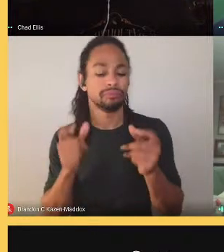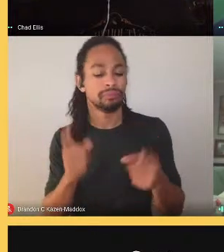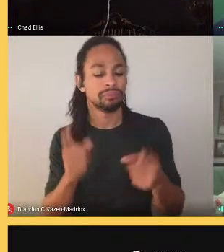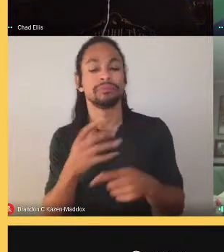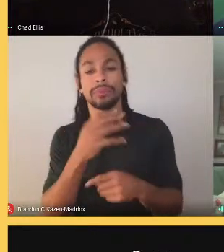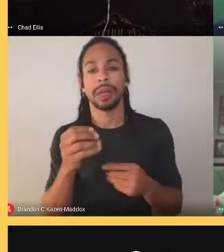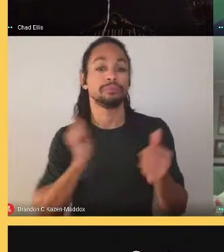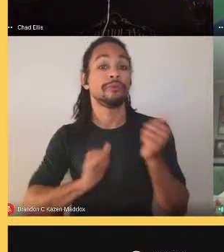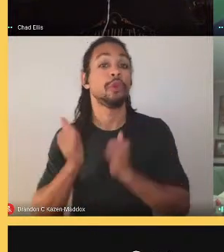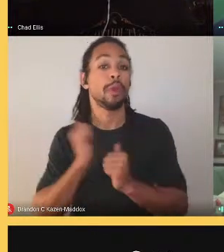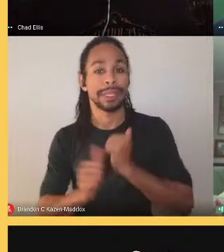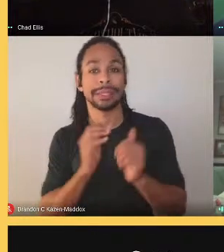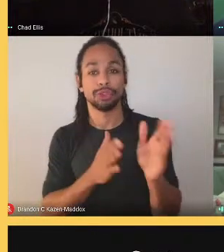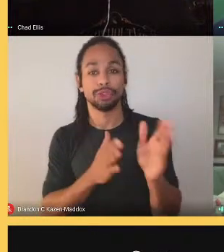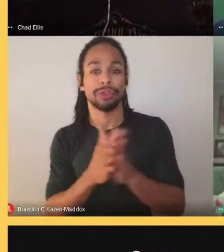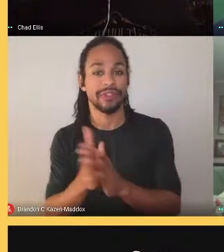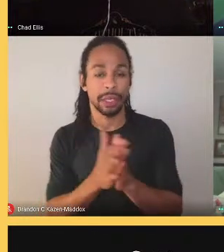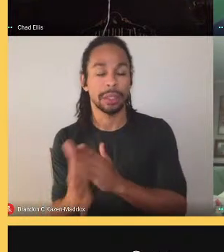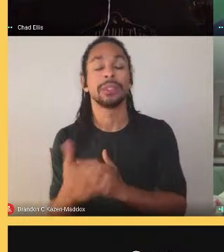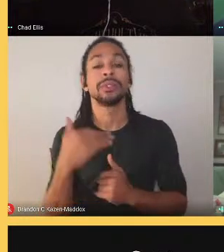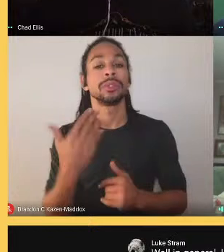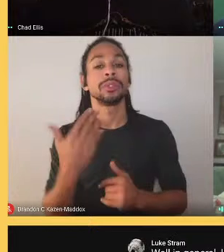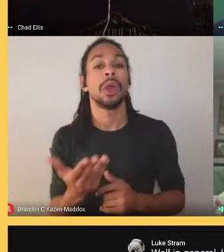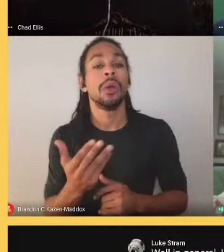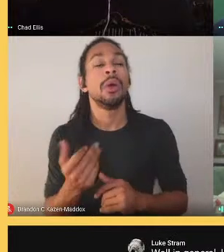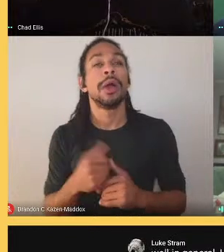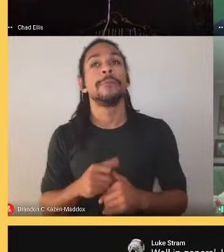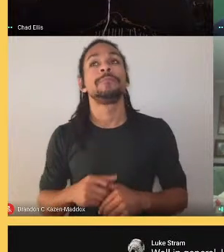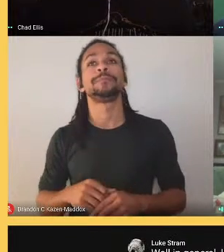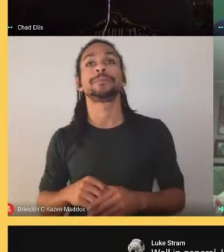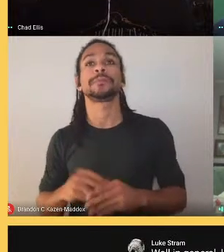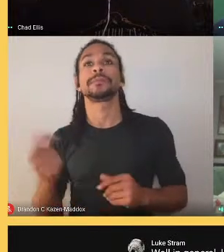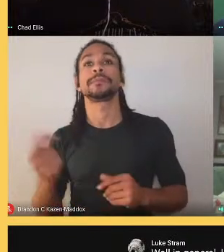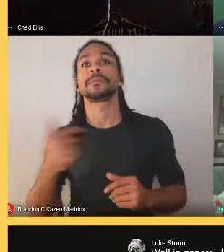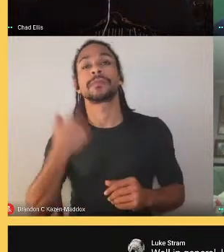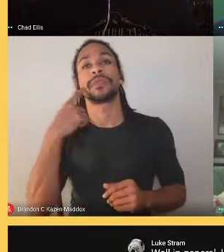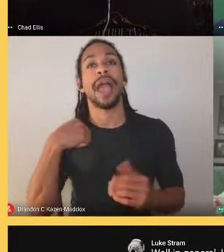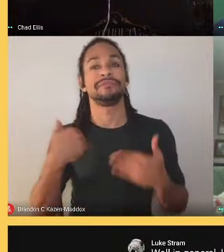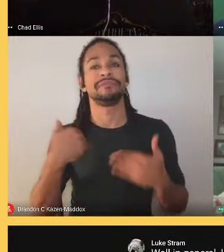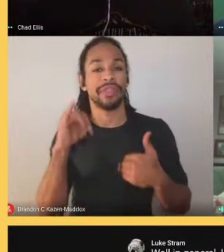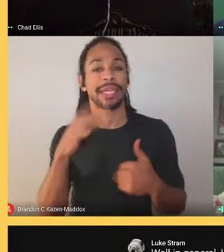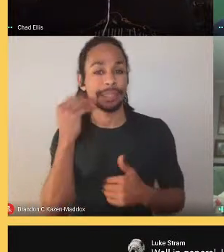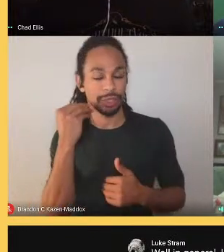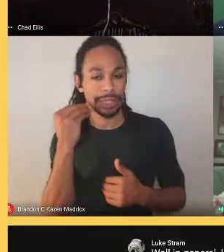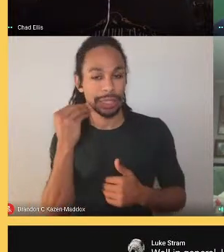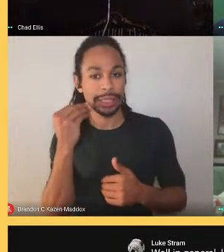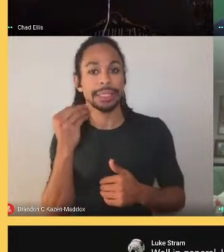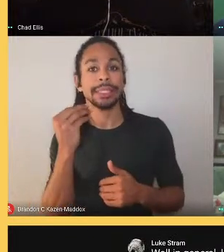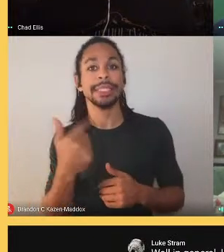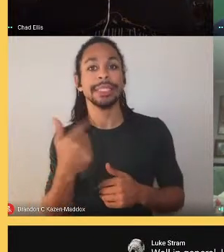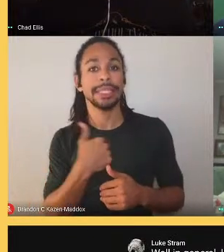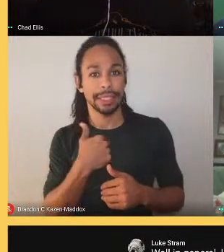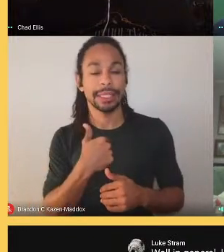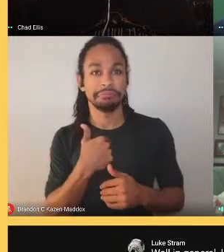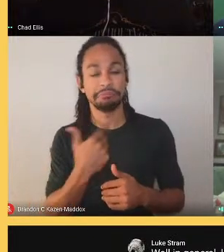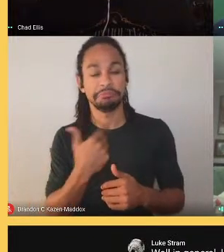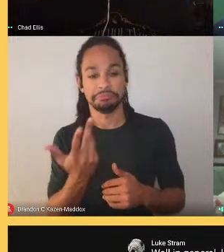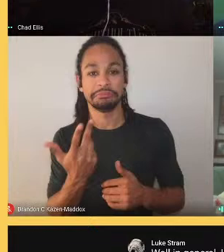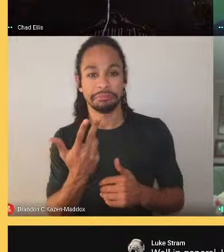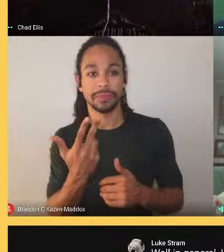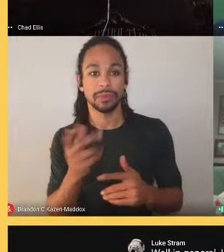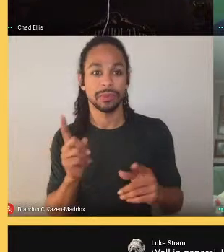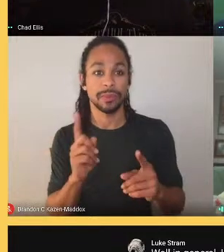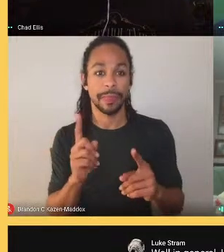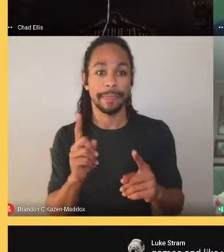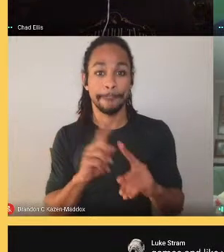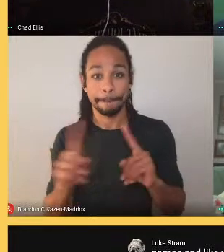those lines, I think I've got that experience that I kind of take towards this. But when we ran the first one, I didn't